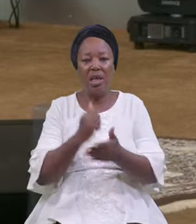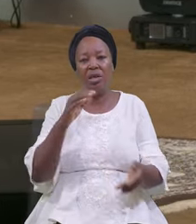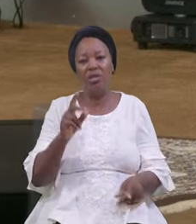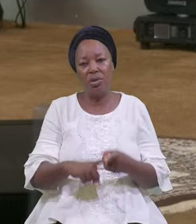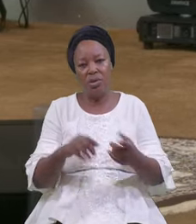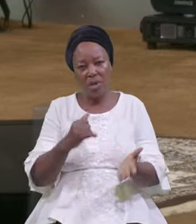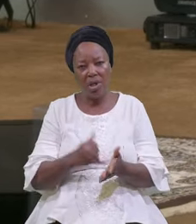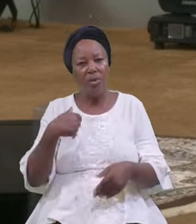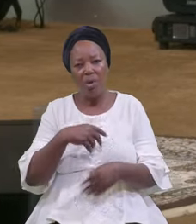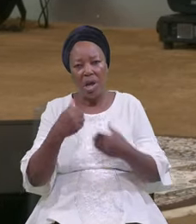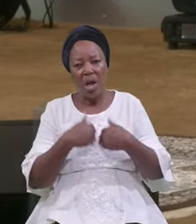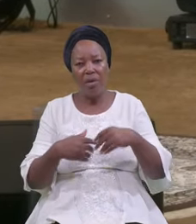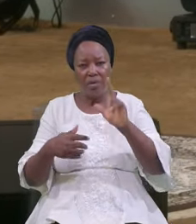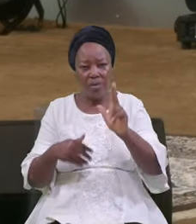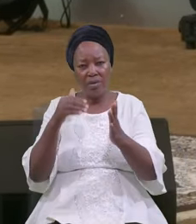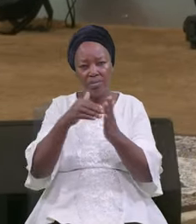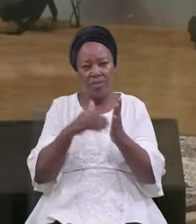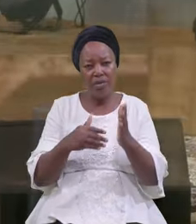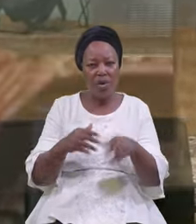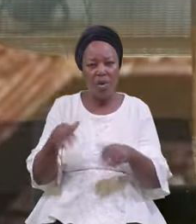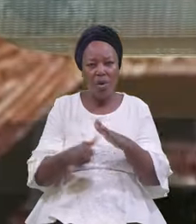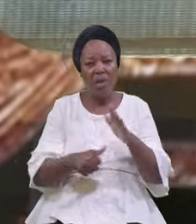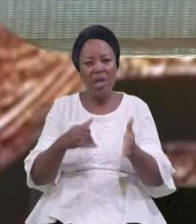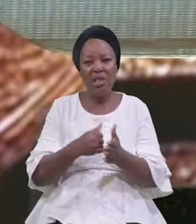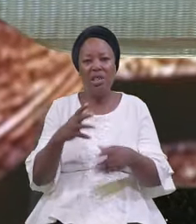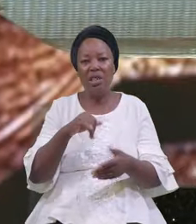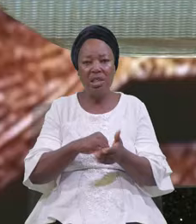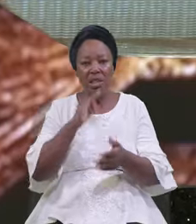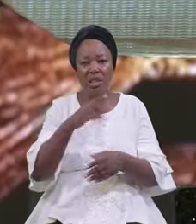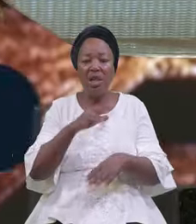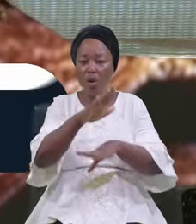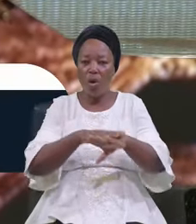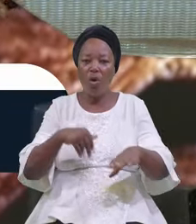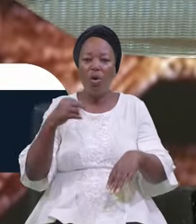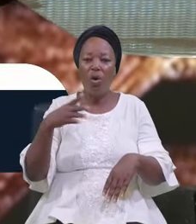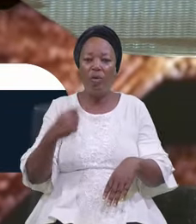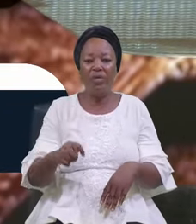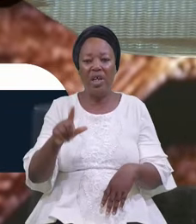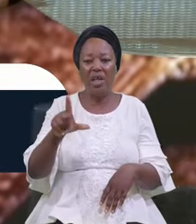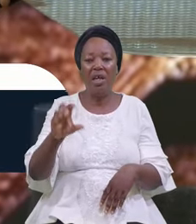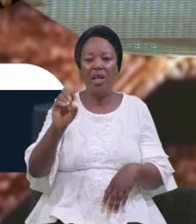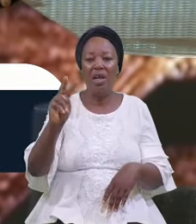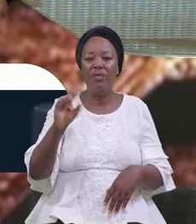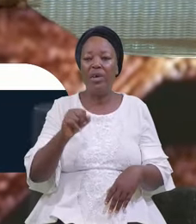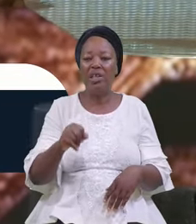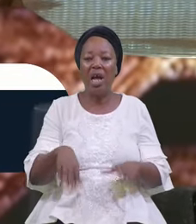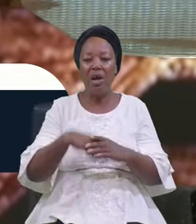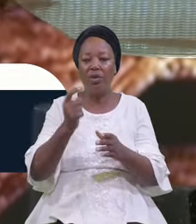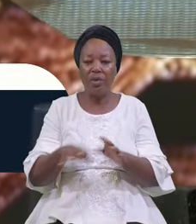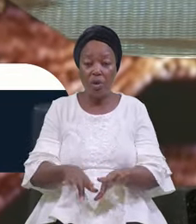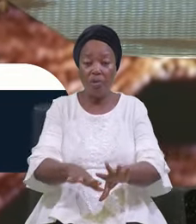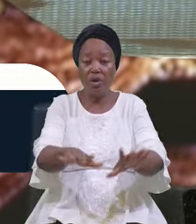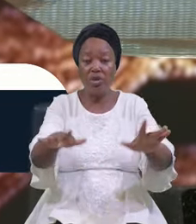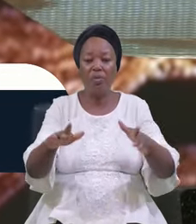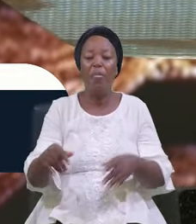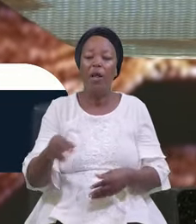this into three subtitles. Look at number one, is the call of the Levites out of the congregation. Number two